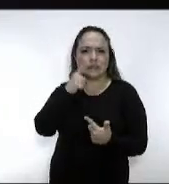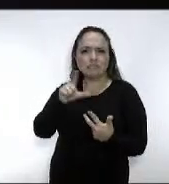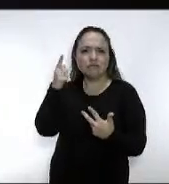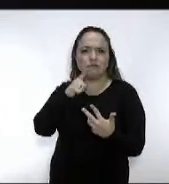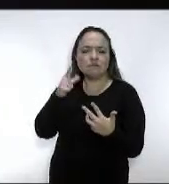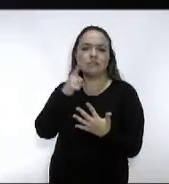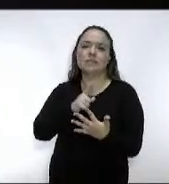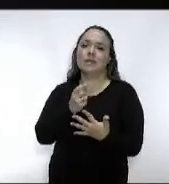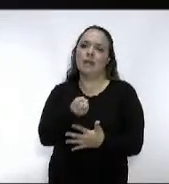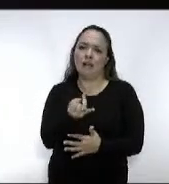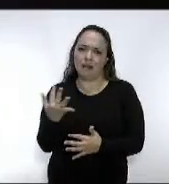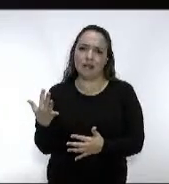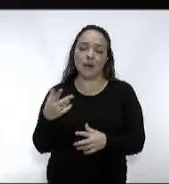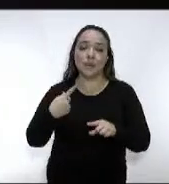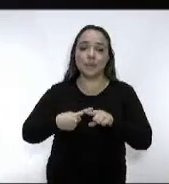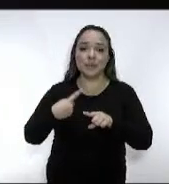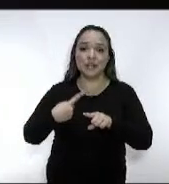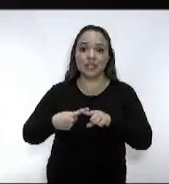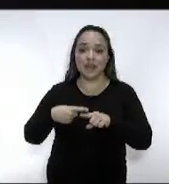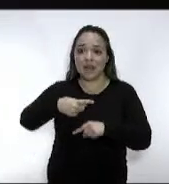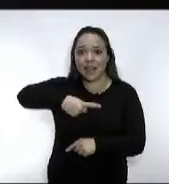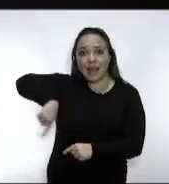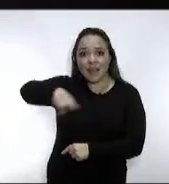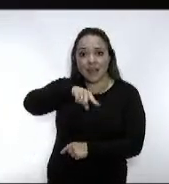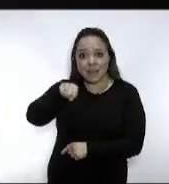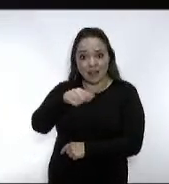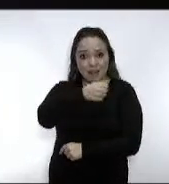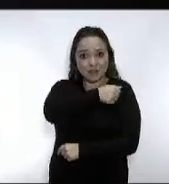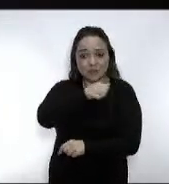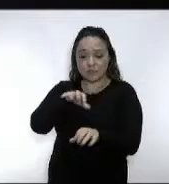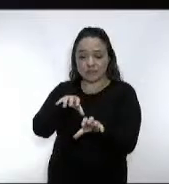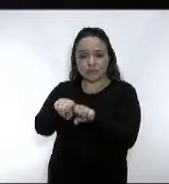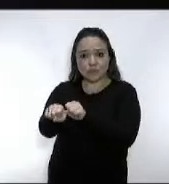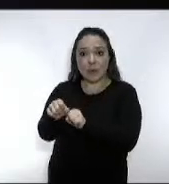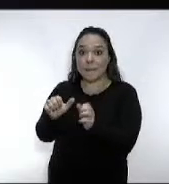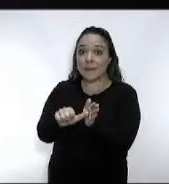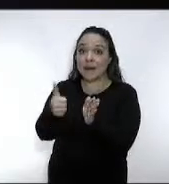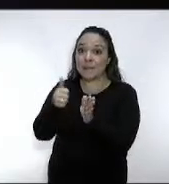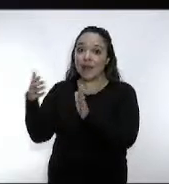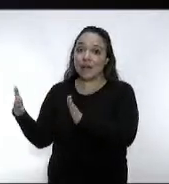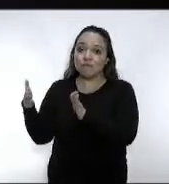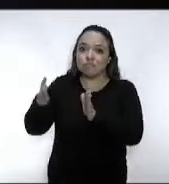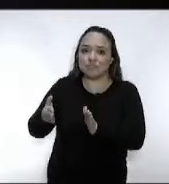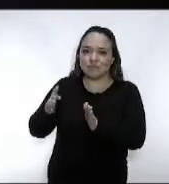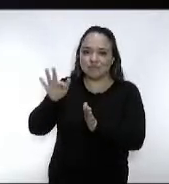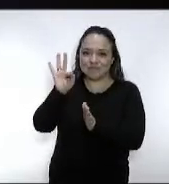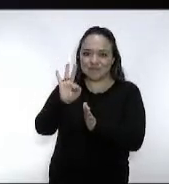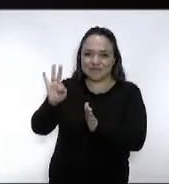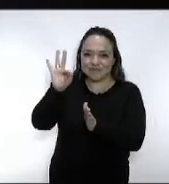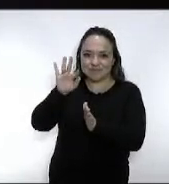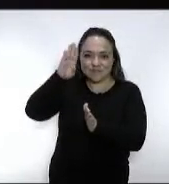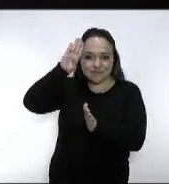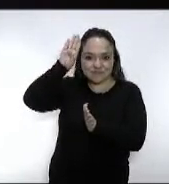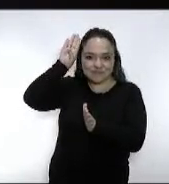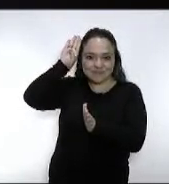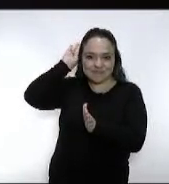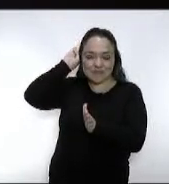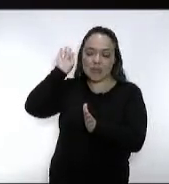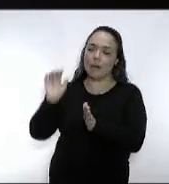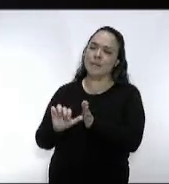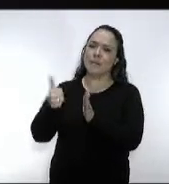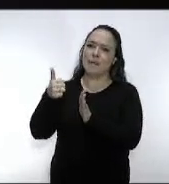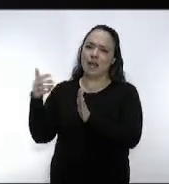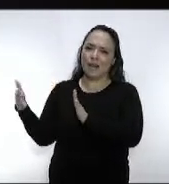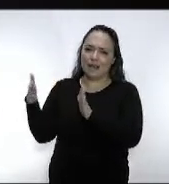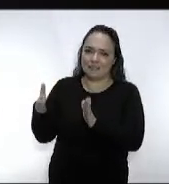conquests. First of all, the conquest of the students of first phase of higher education. Each one of